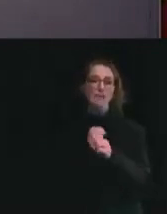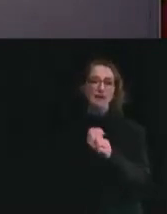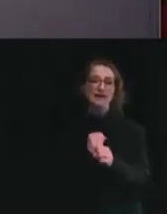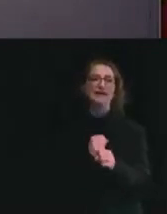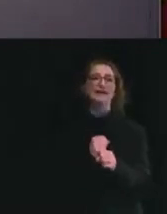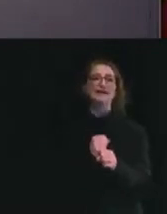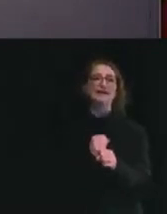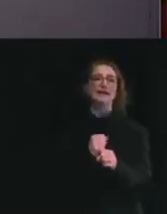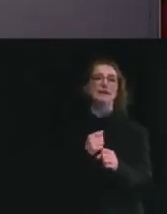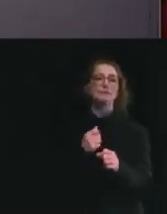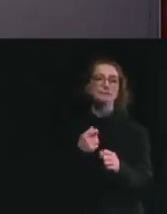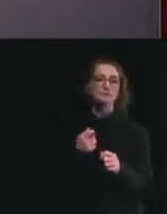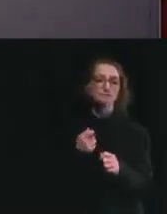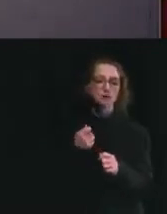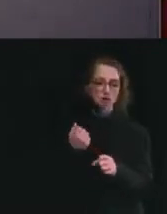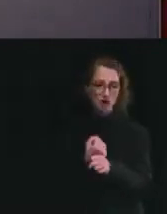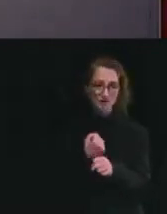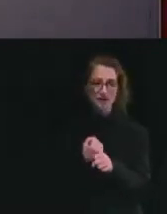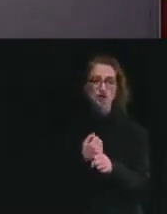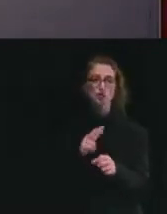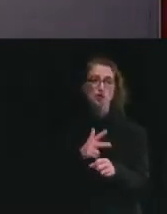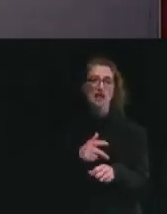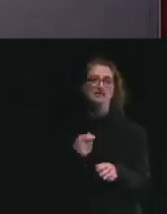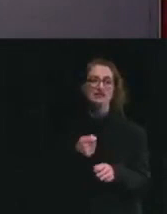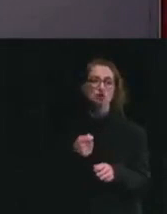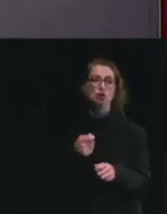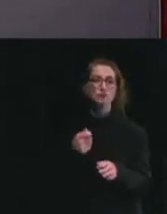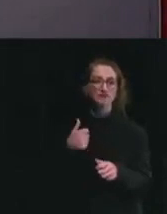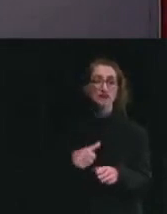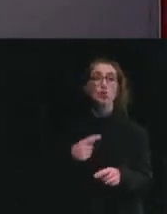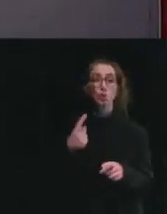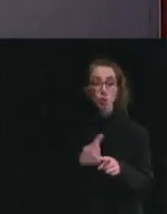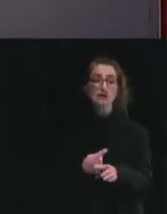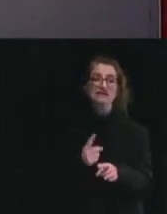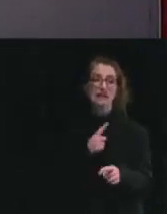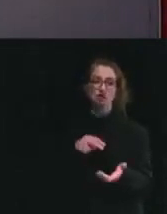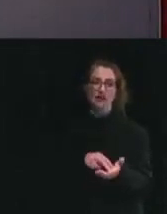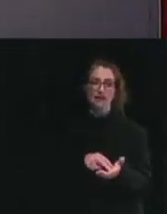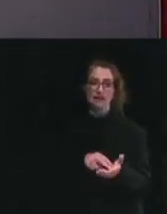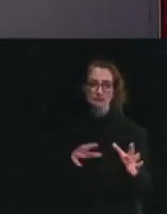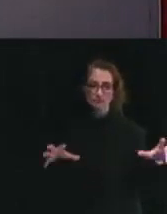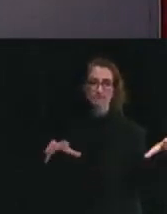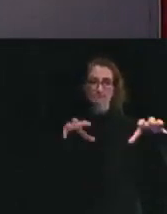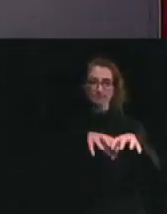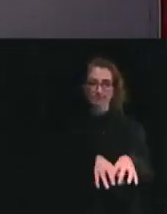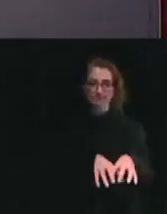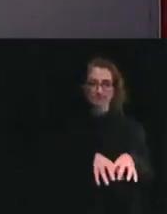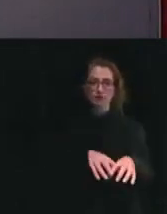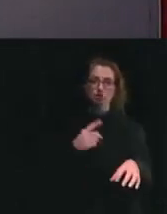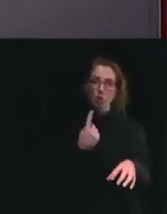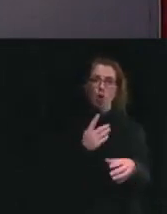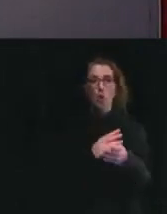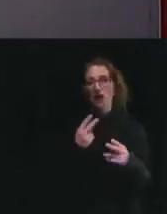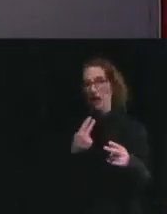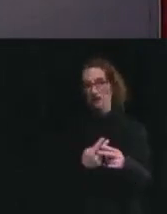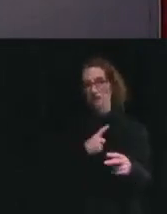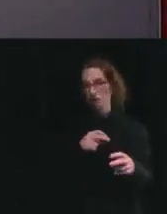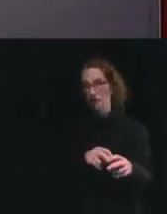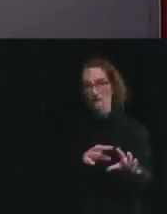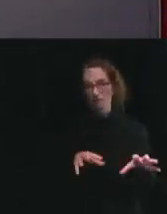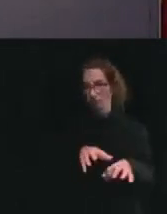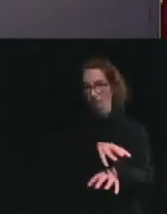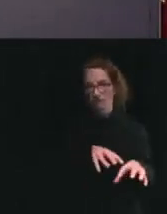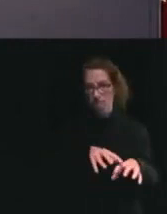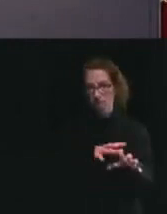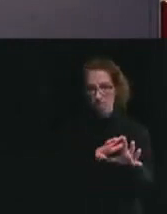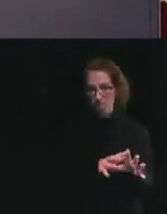employed and with an employer, making social security contributions as well as freelance work.